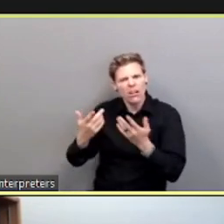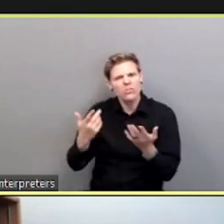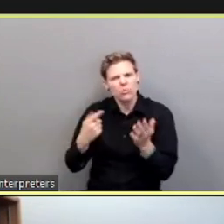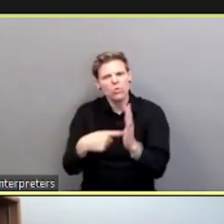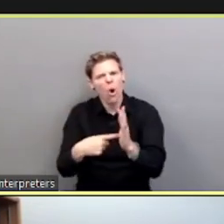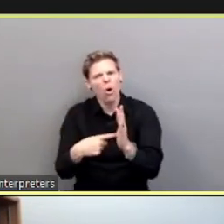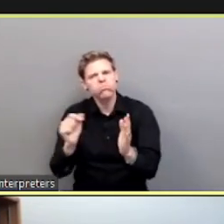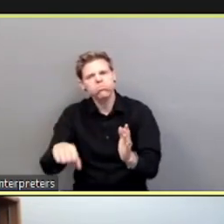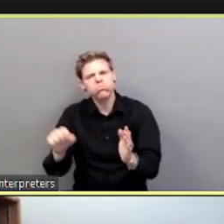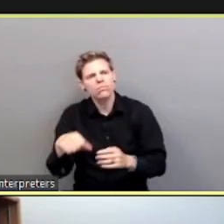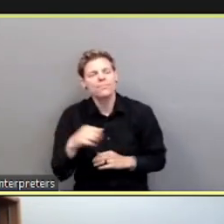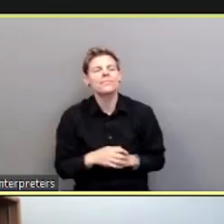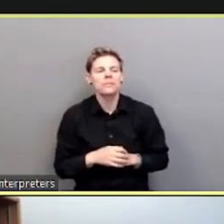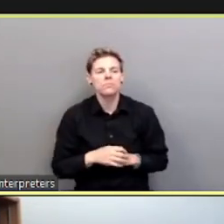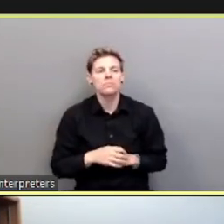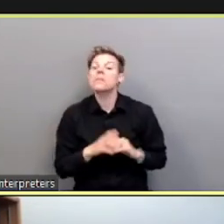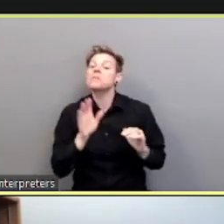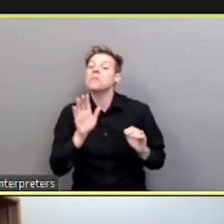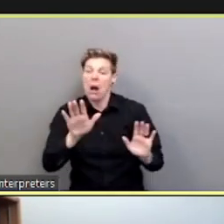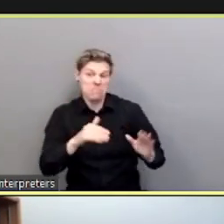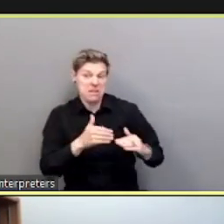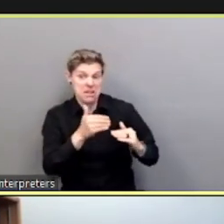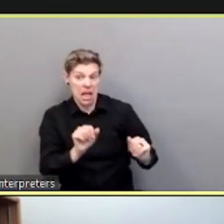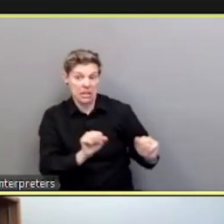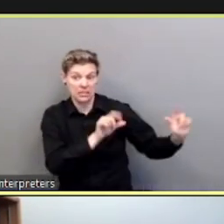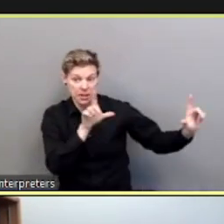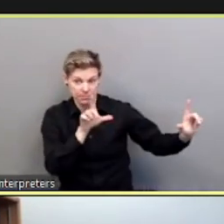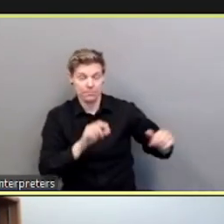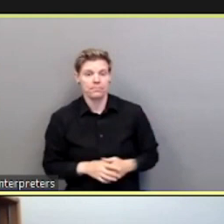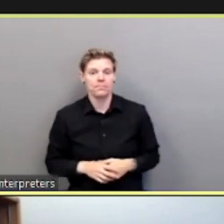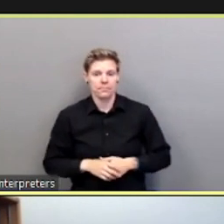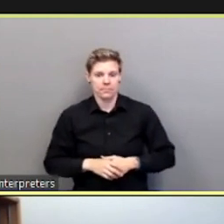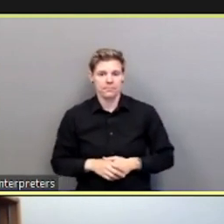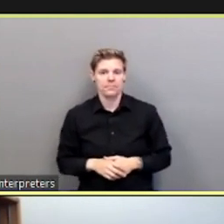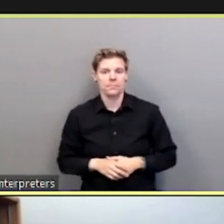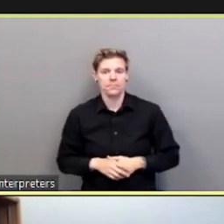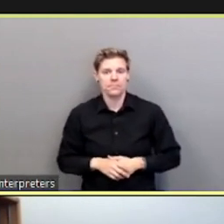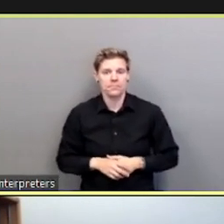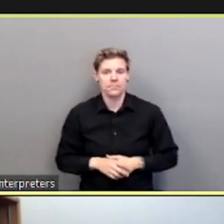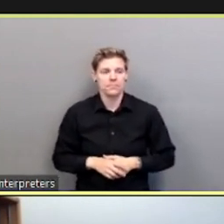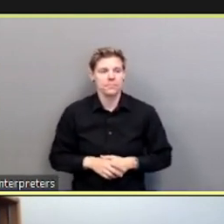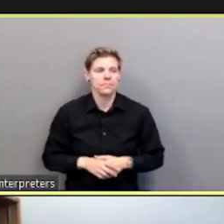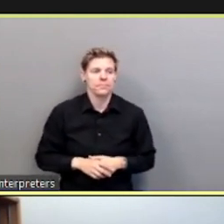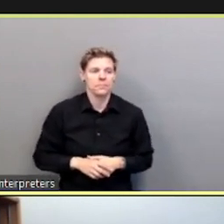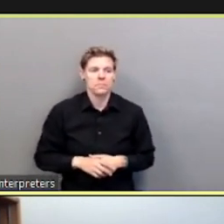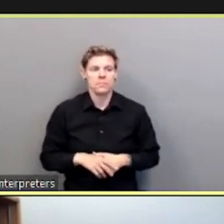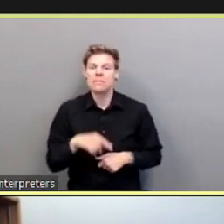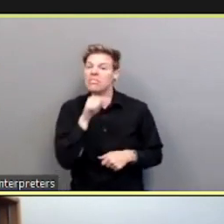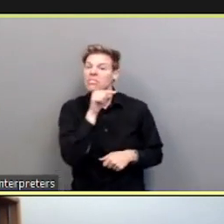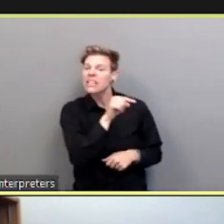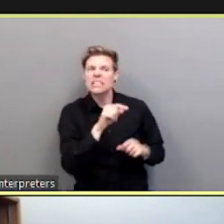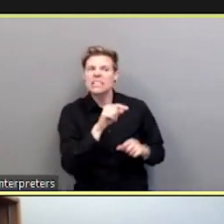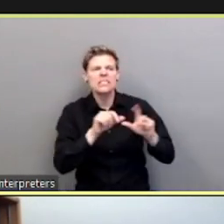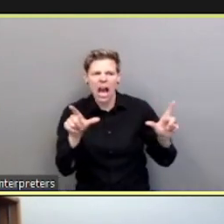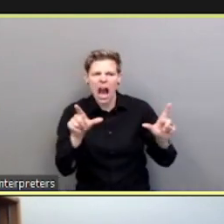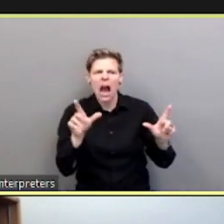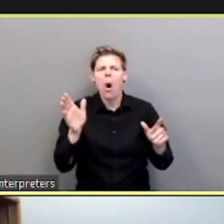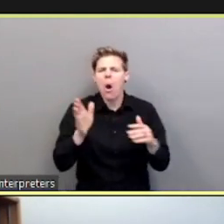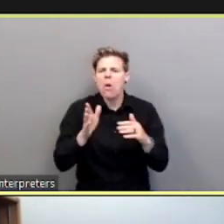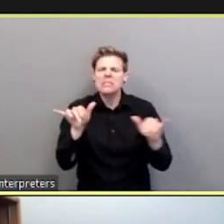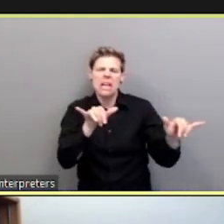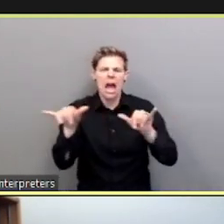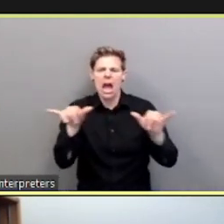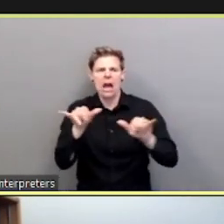move to next slide. And this is also data from that same report. And